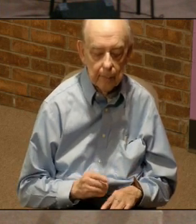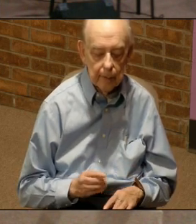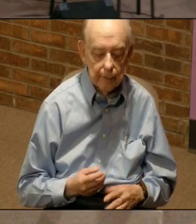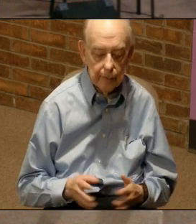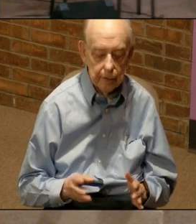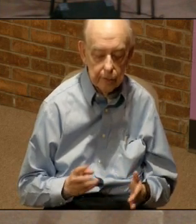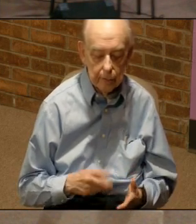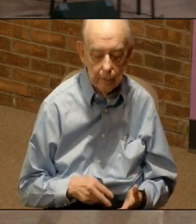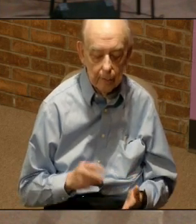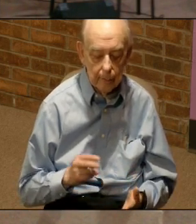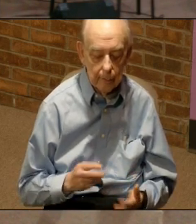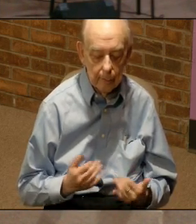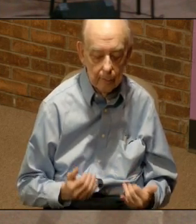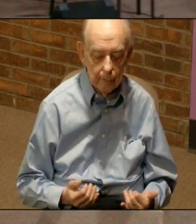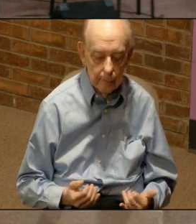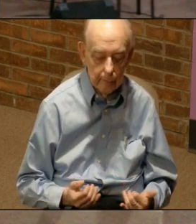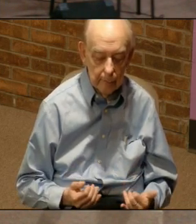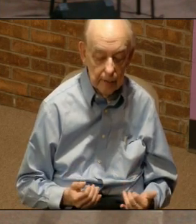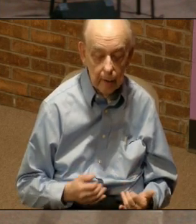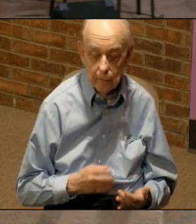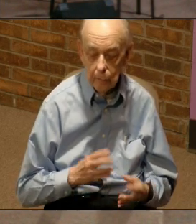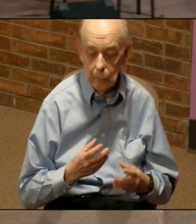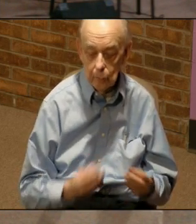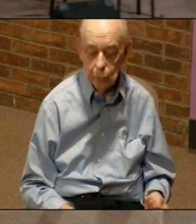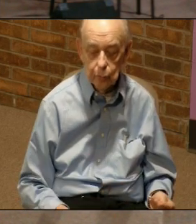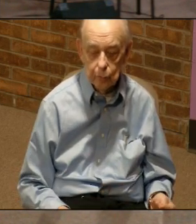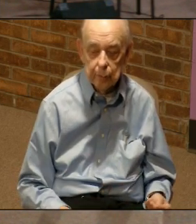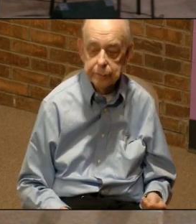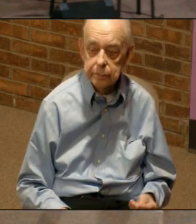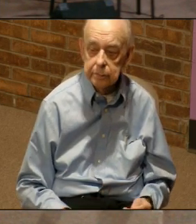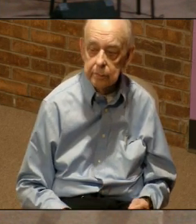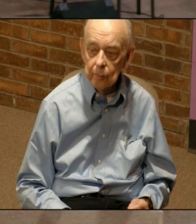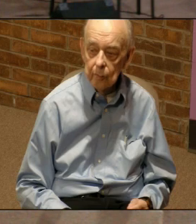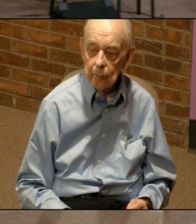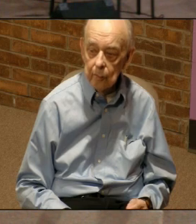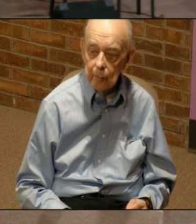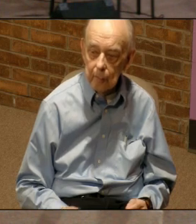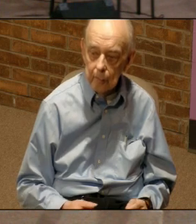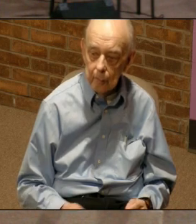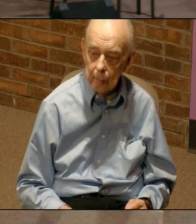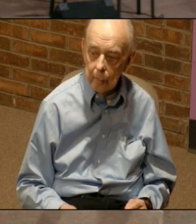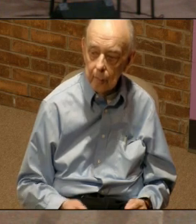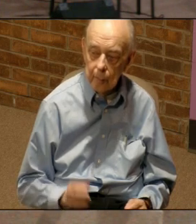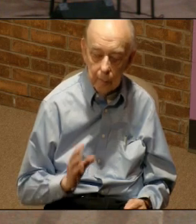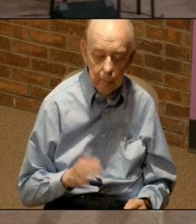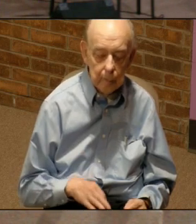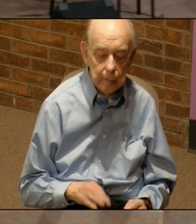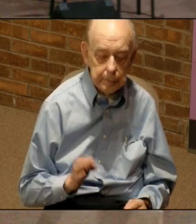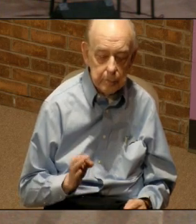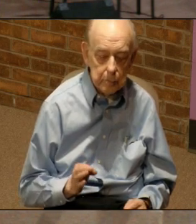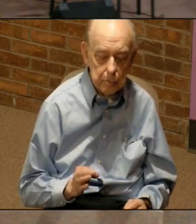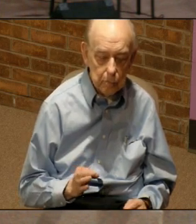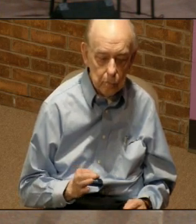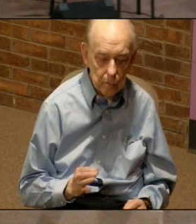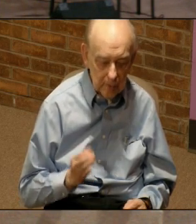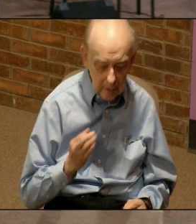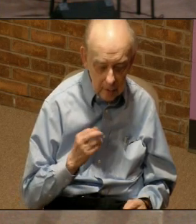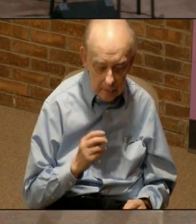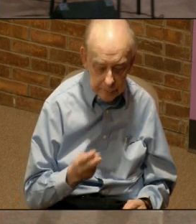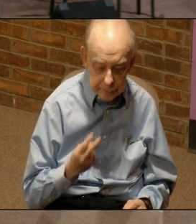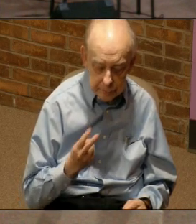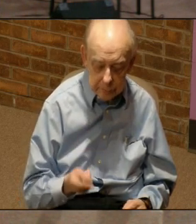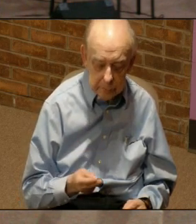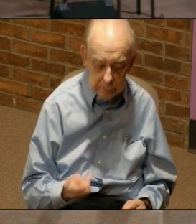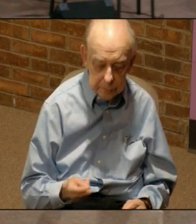risen and now fallen. Okay? You would find, if you look in